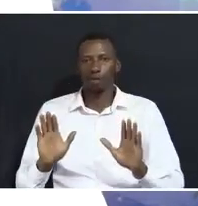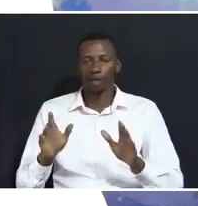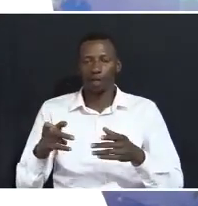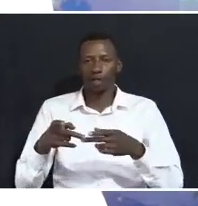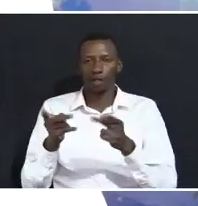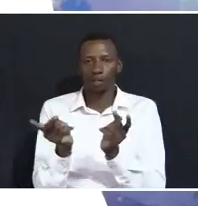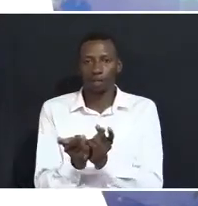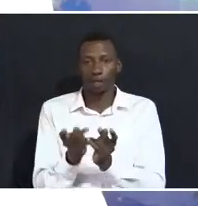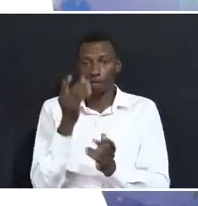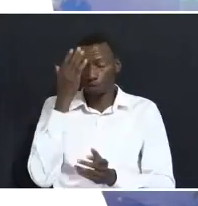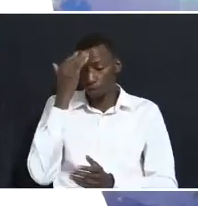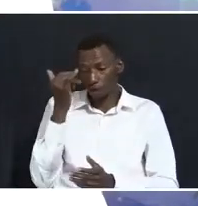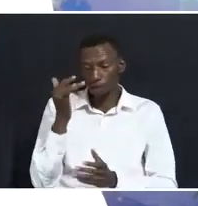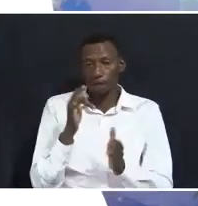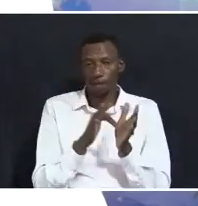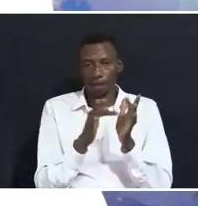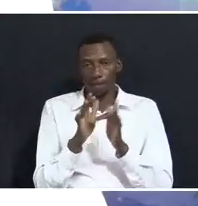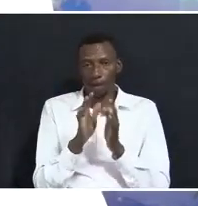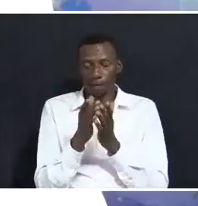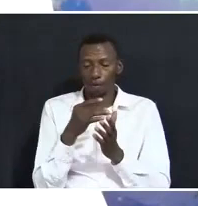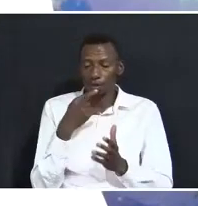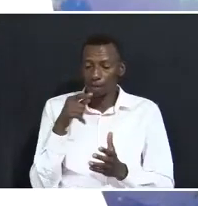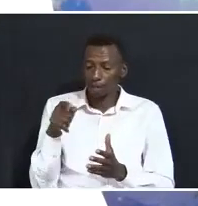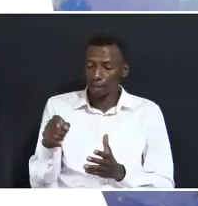scripture. And